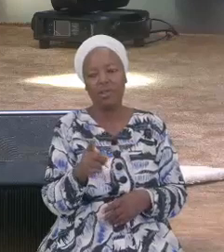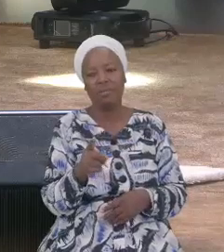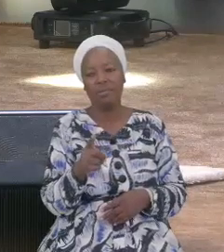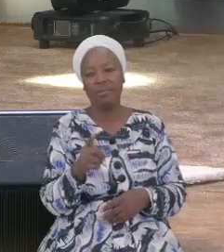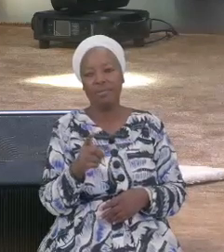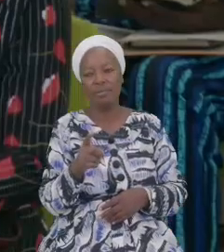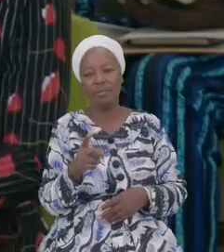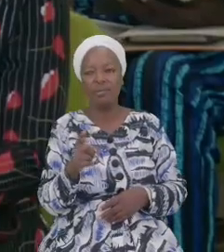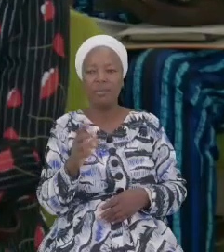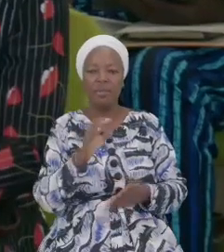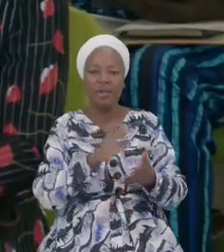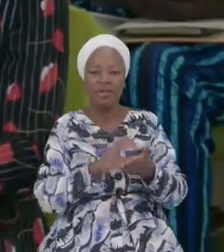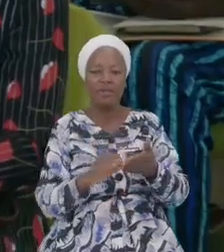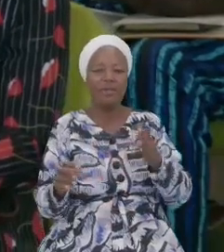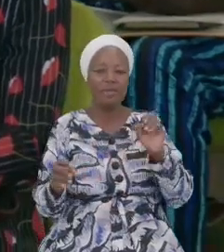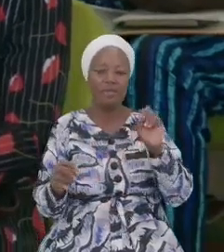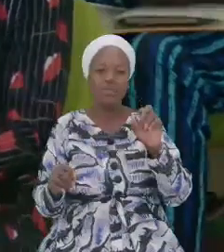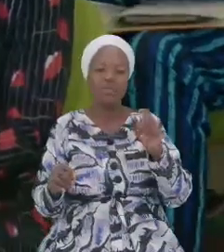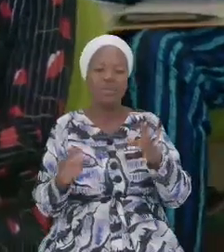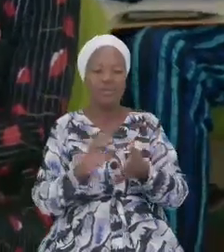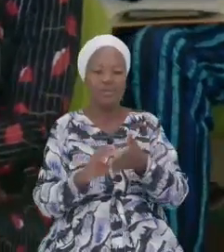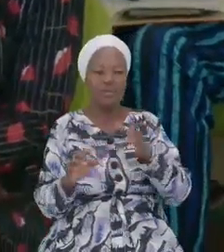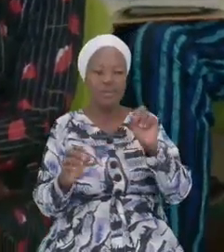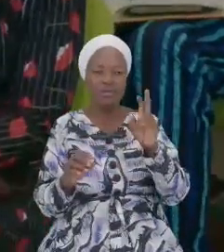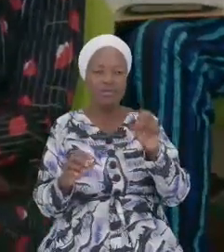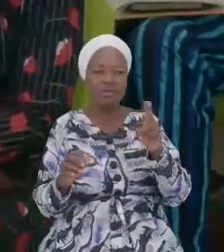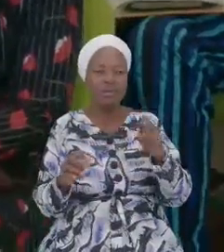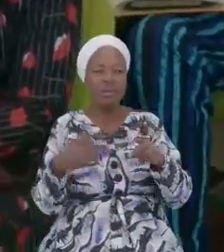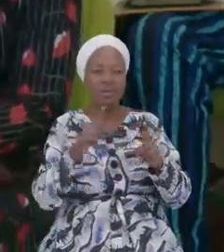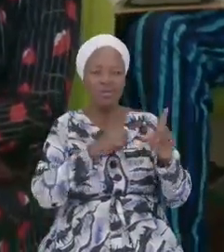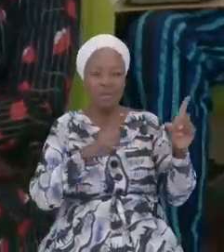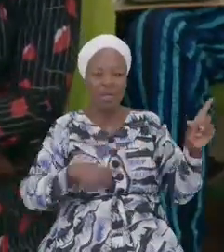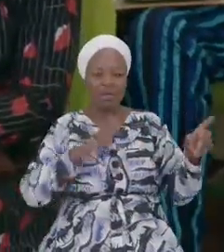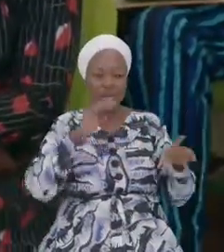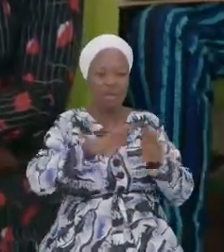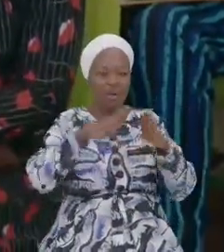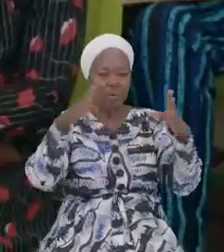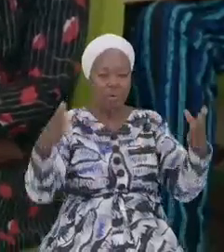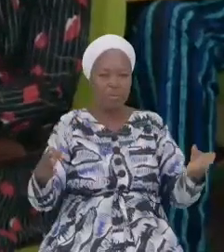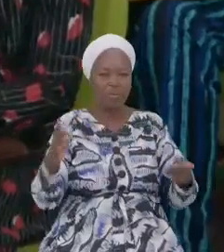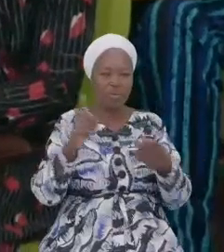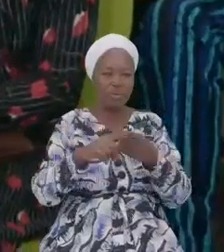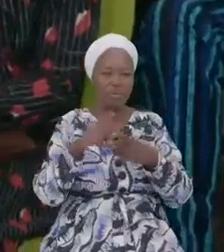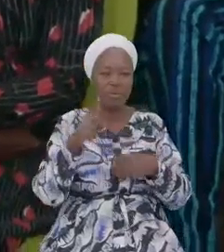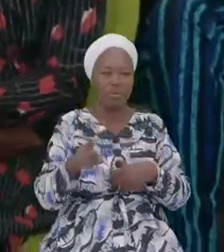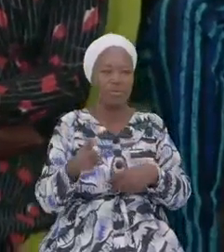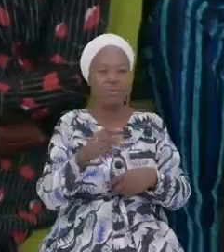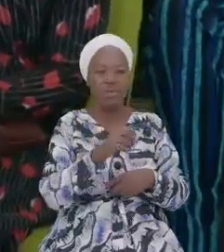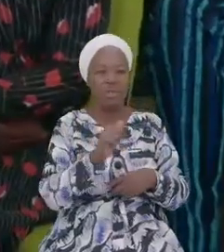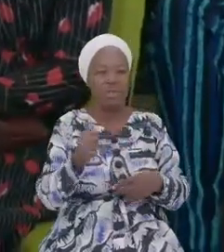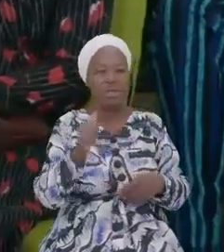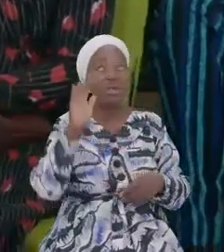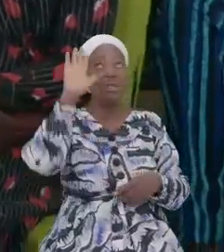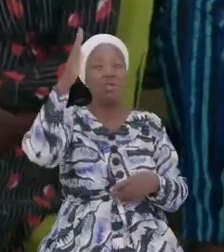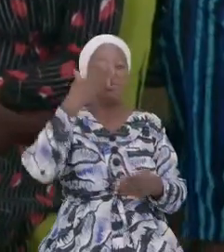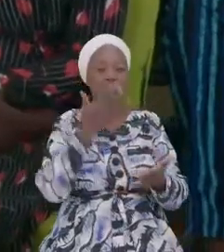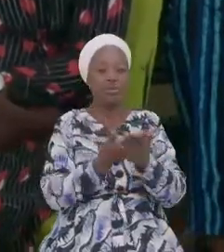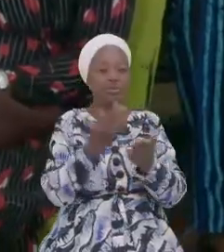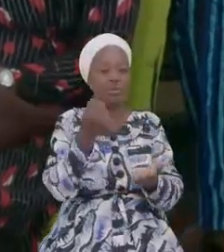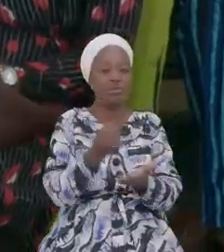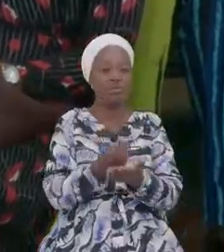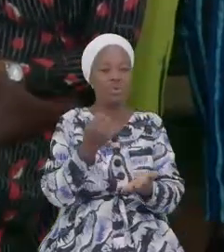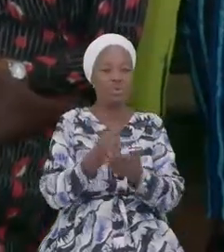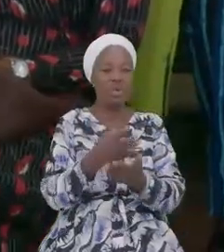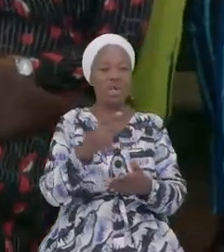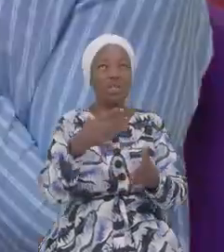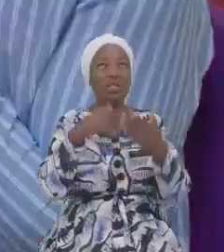to give thee. And then in verse 12 it says, the Lord shall open unto thee his good treasure, and the